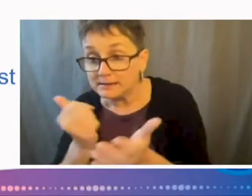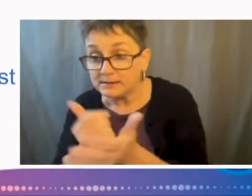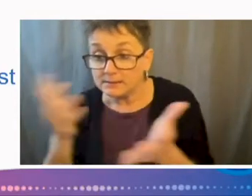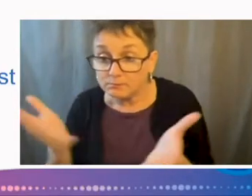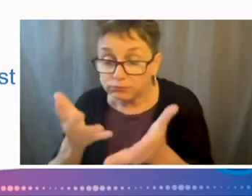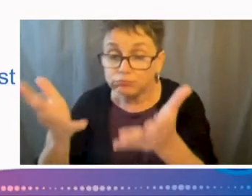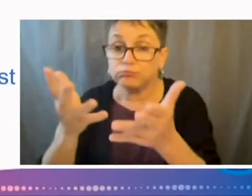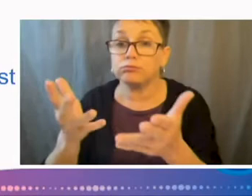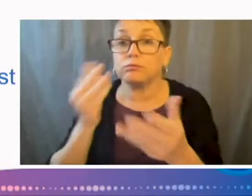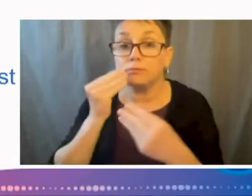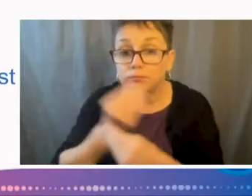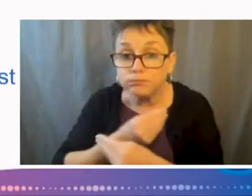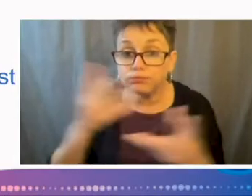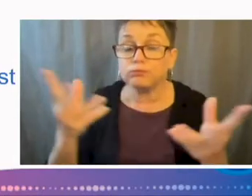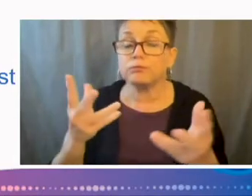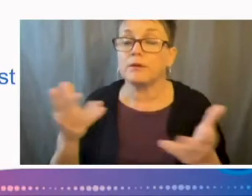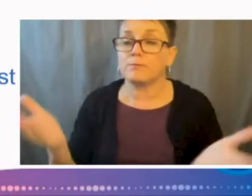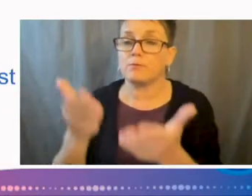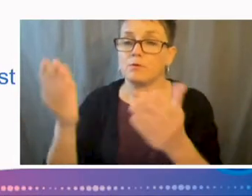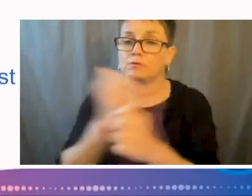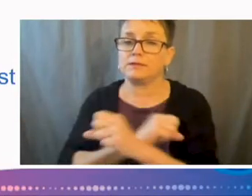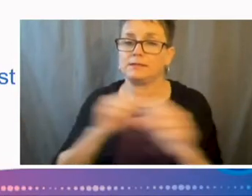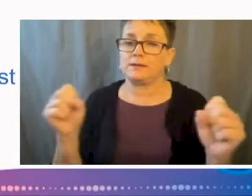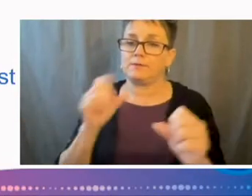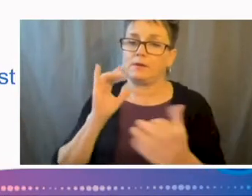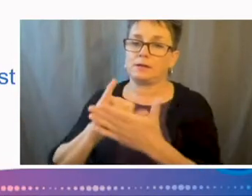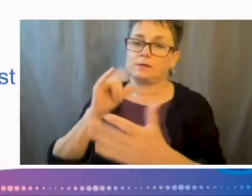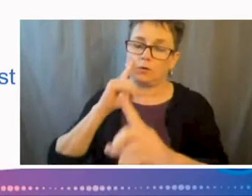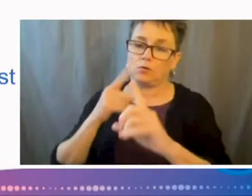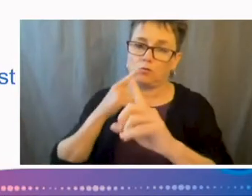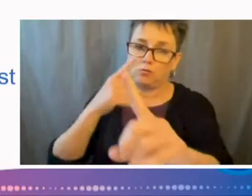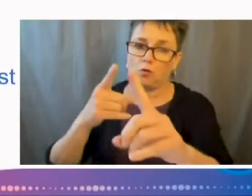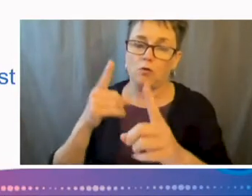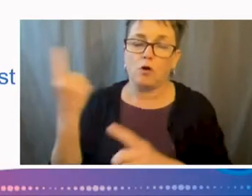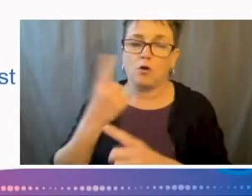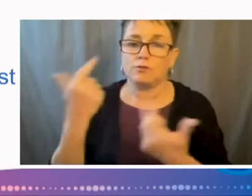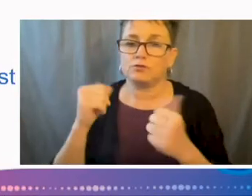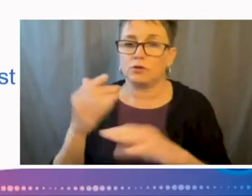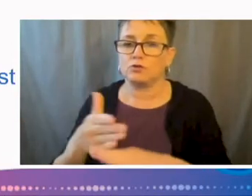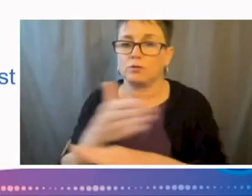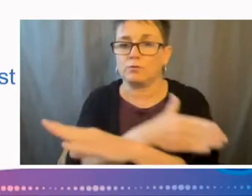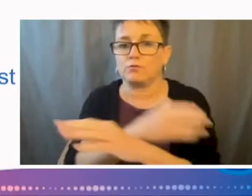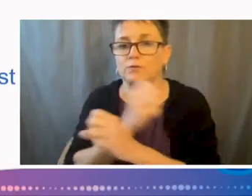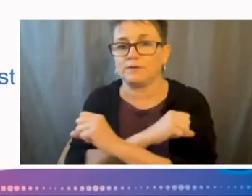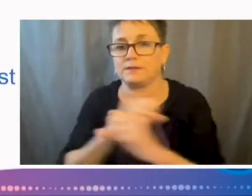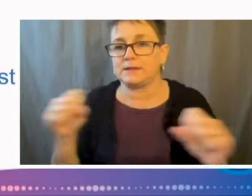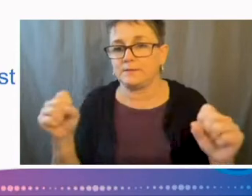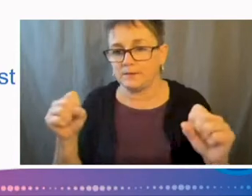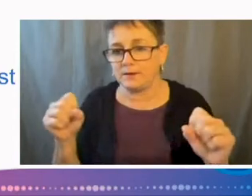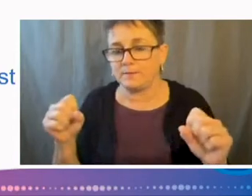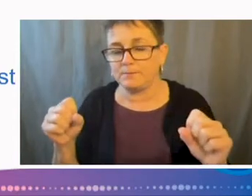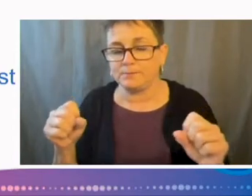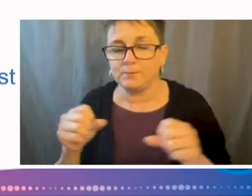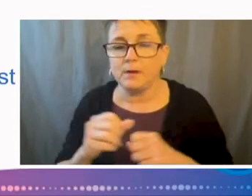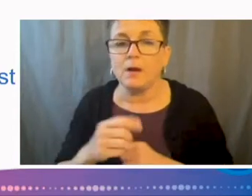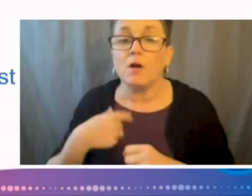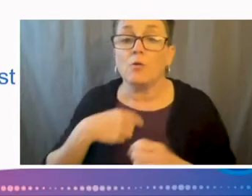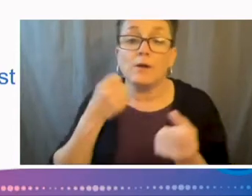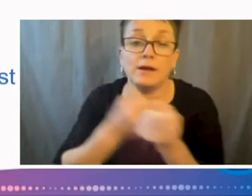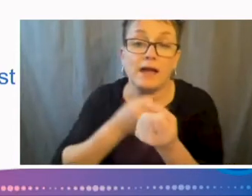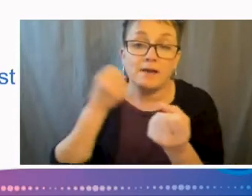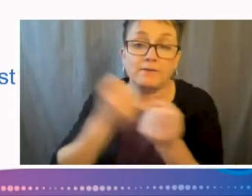consult with the chief of the Office of System Safety to improve safety protocols. We advocate for the company and the